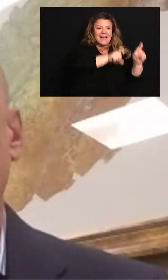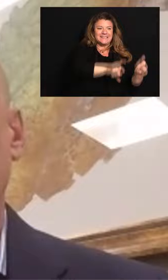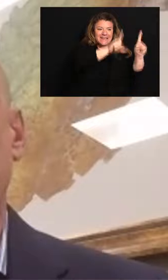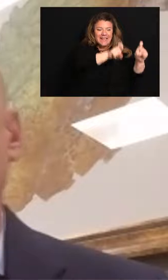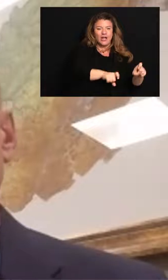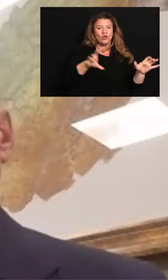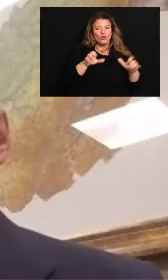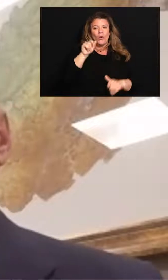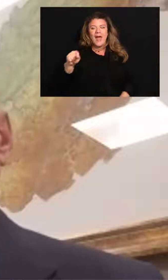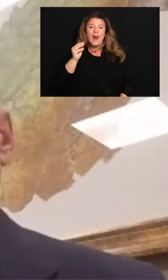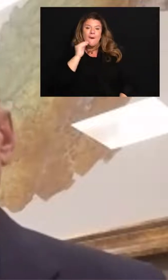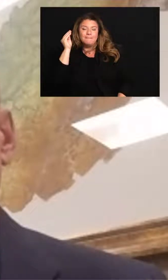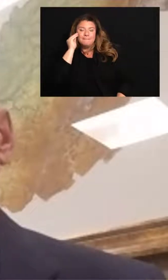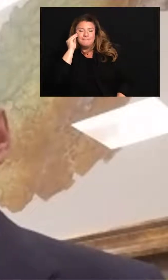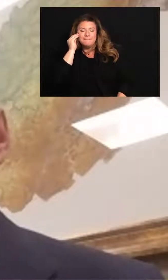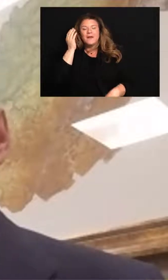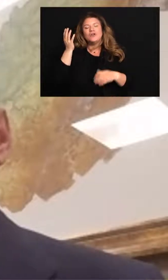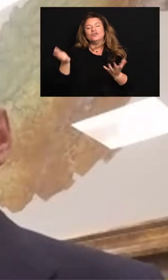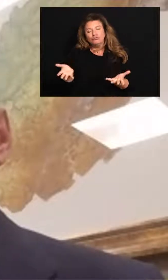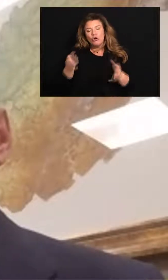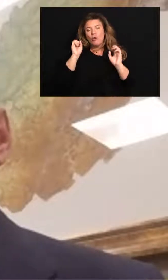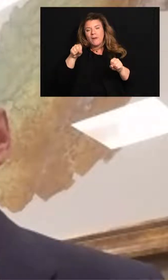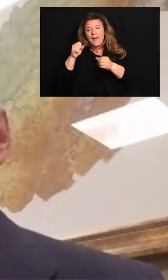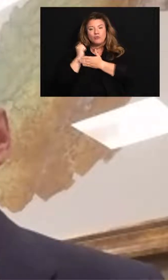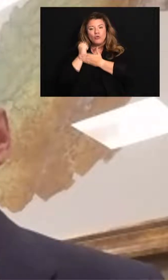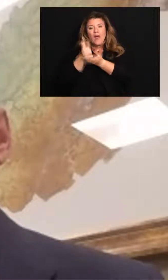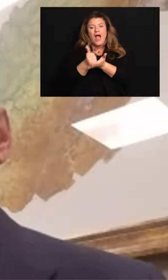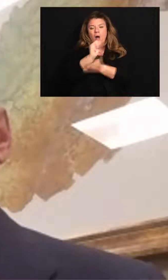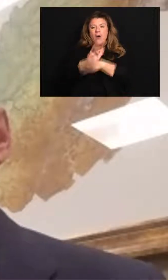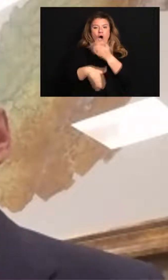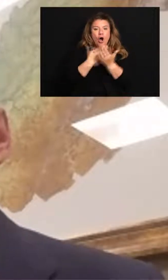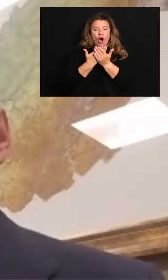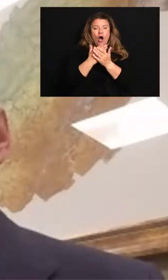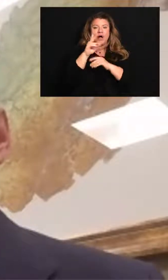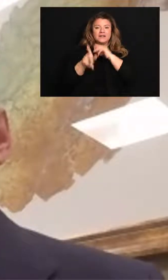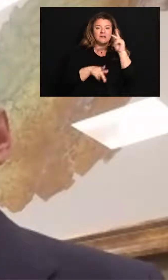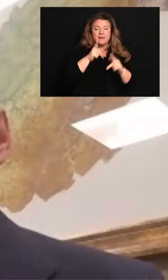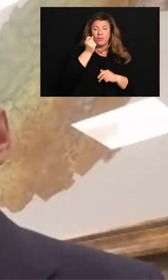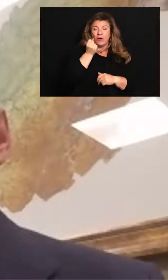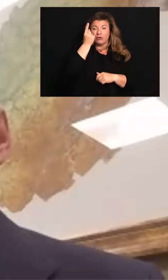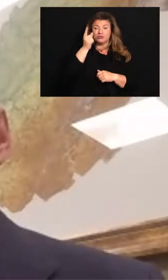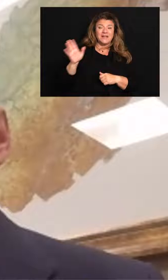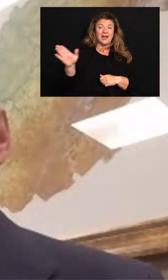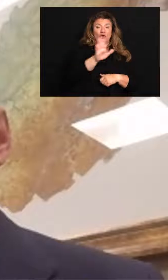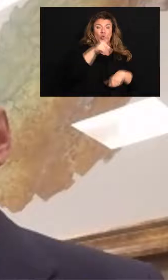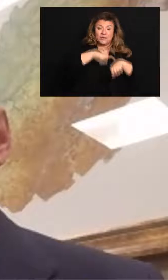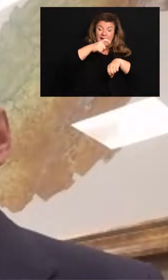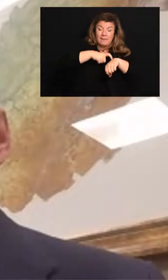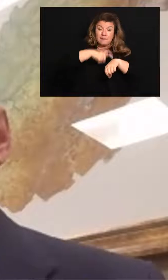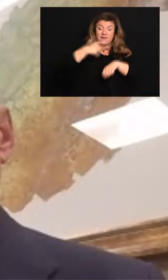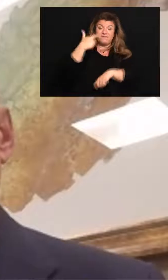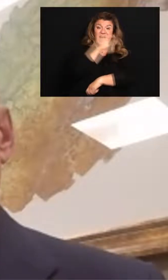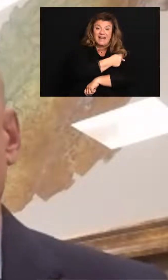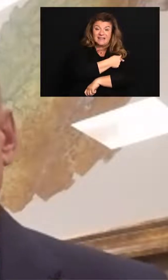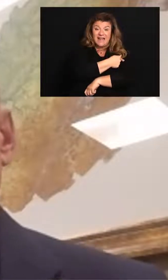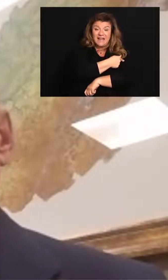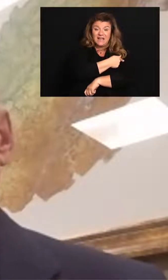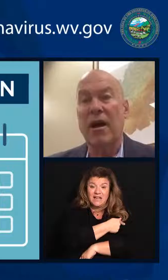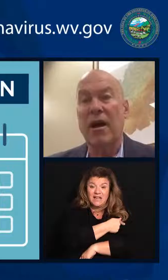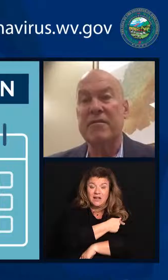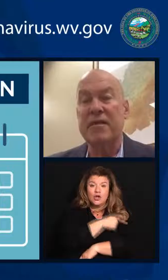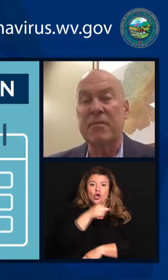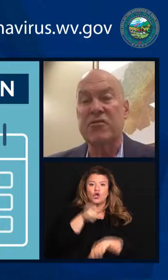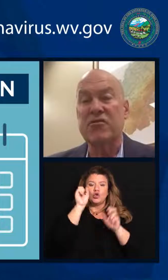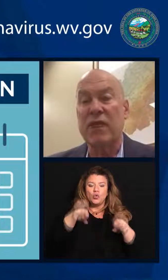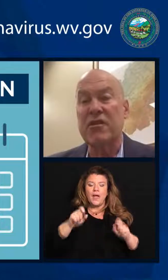in order to help all West Virginians understand when it's time for you to get vaccinated, Jordan, I don't know if you can pull up